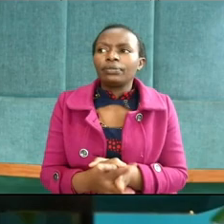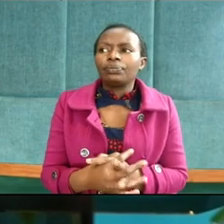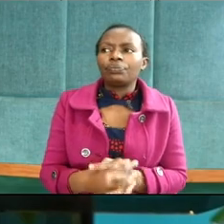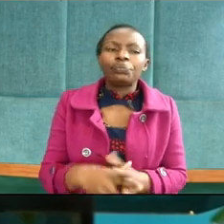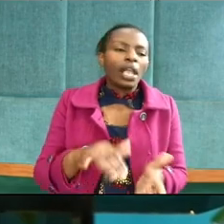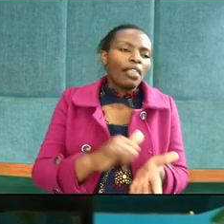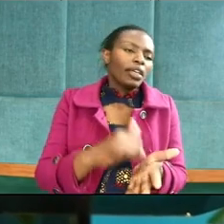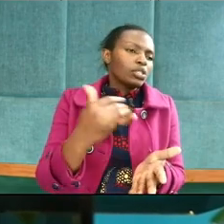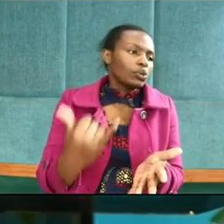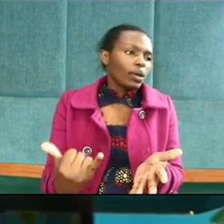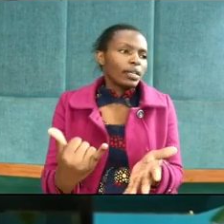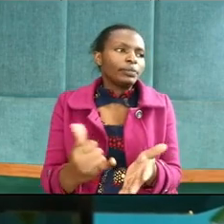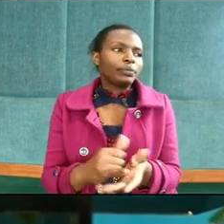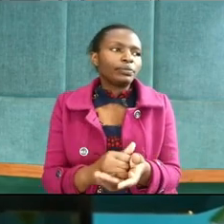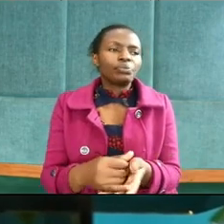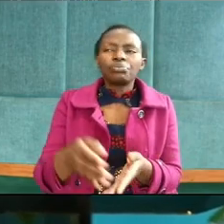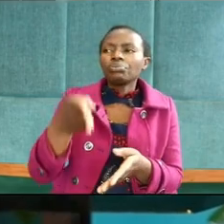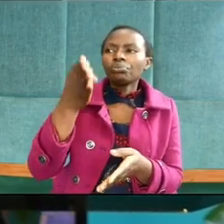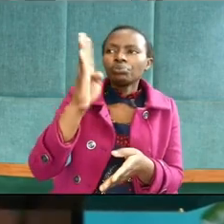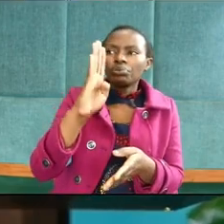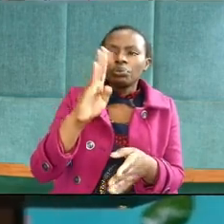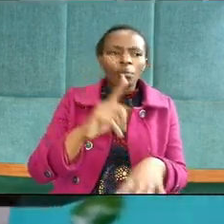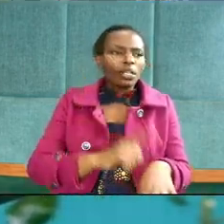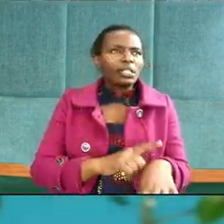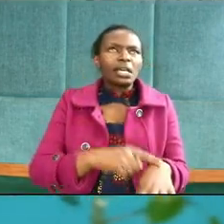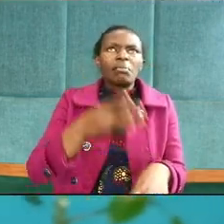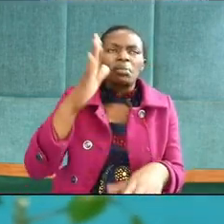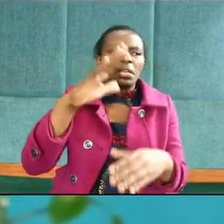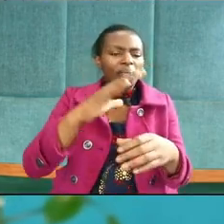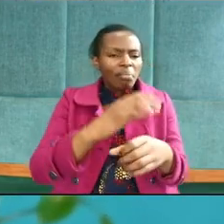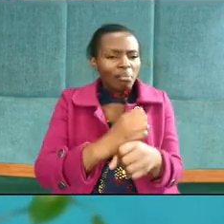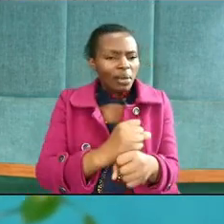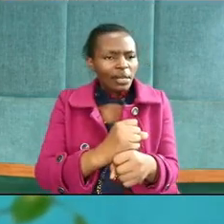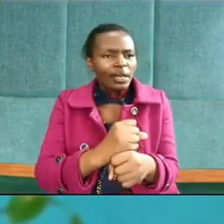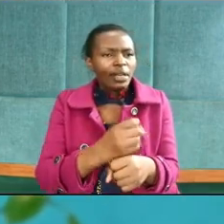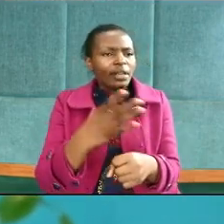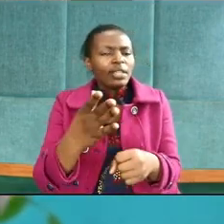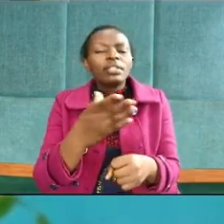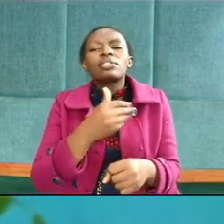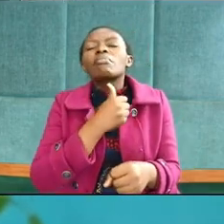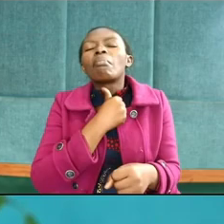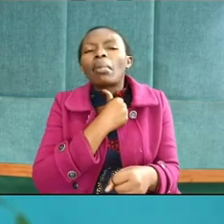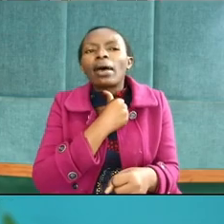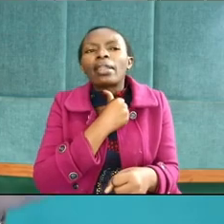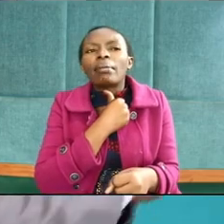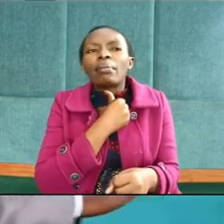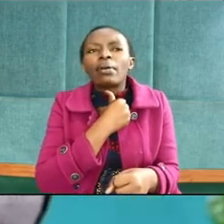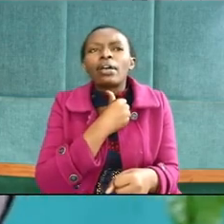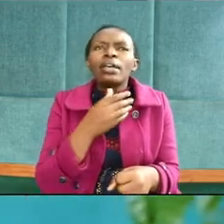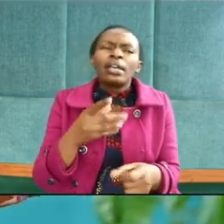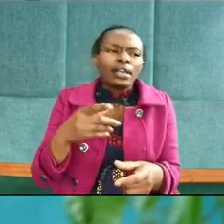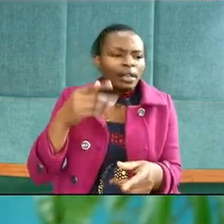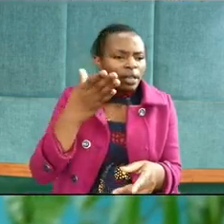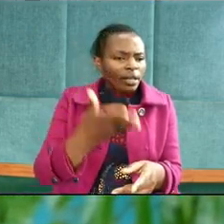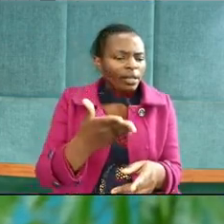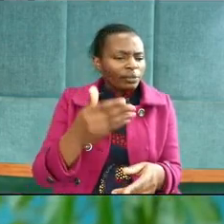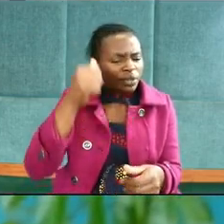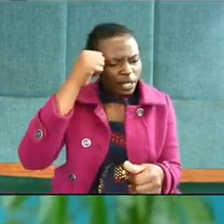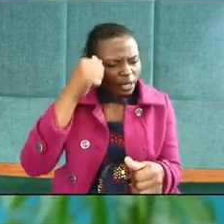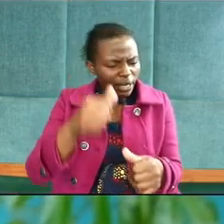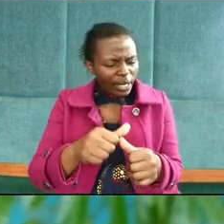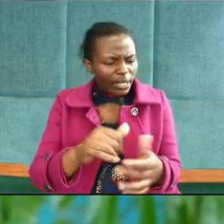That is why God, when he had made Adam, he recognized